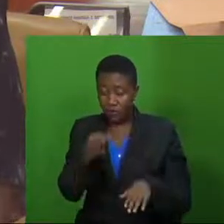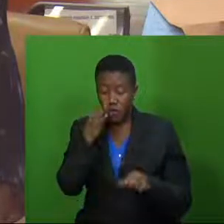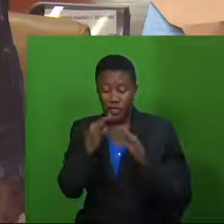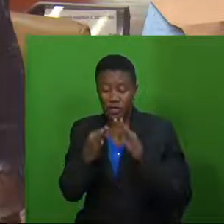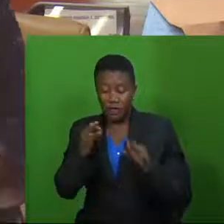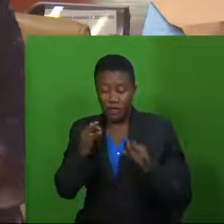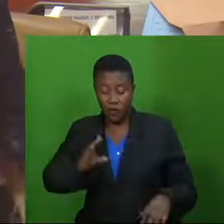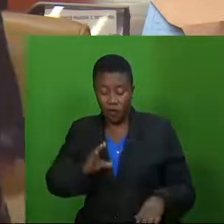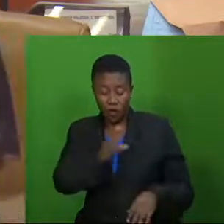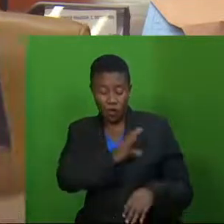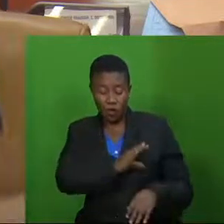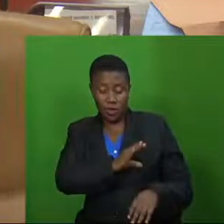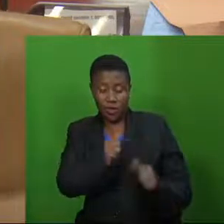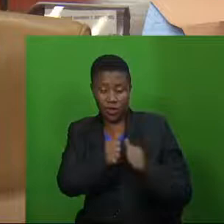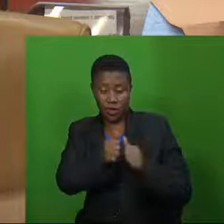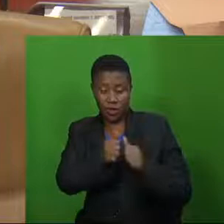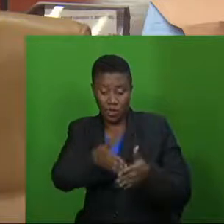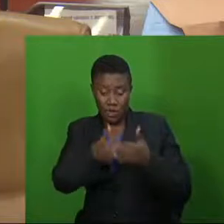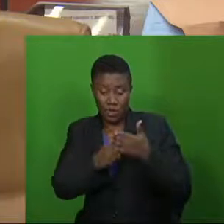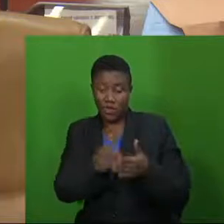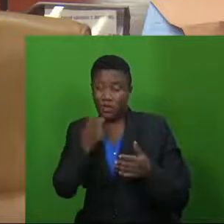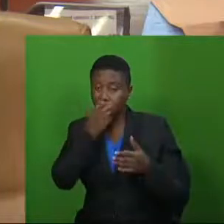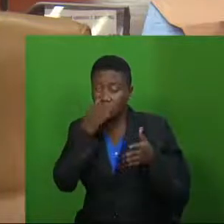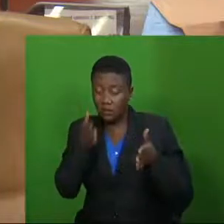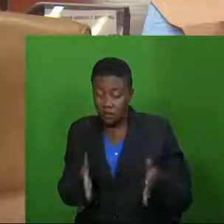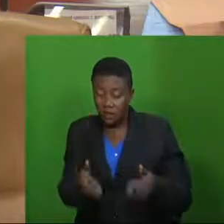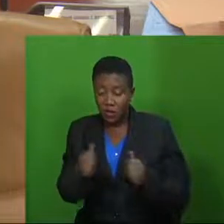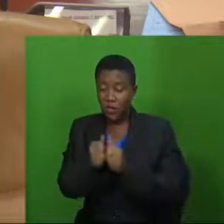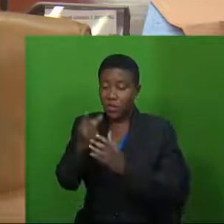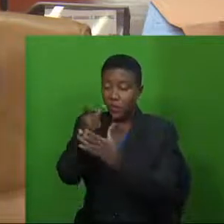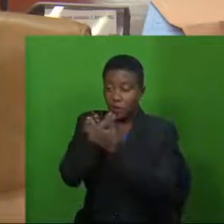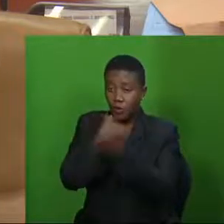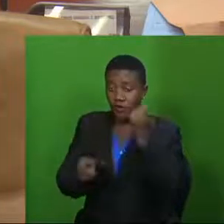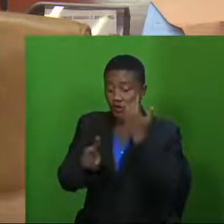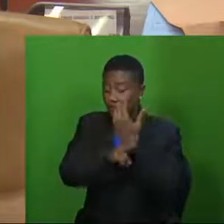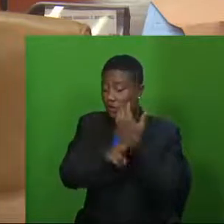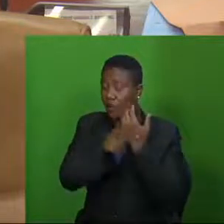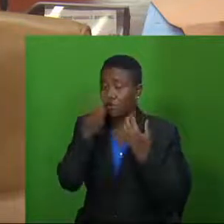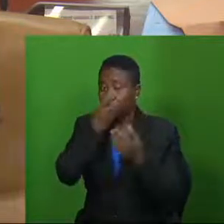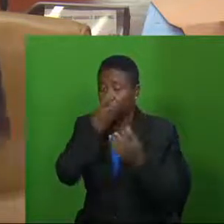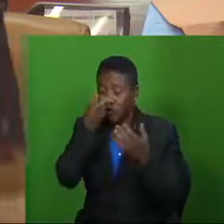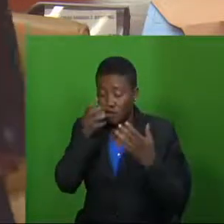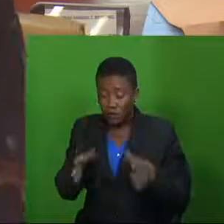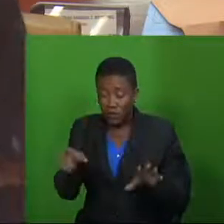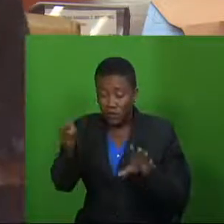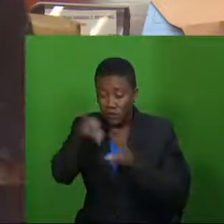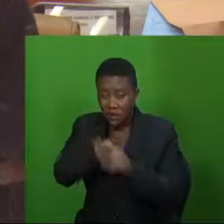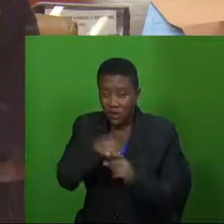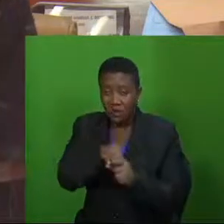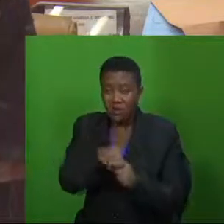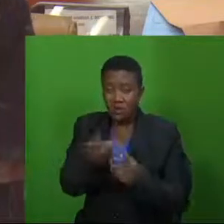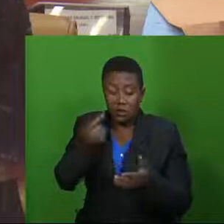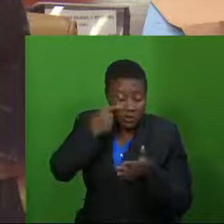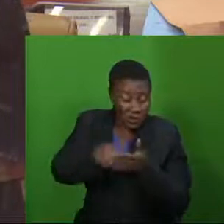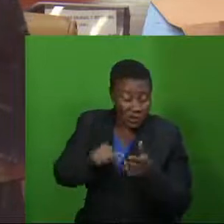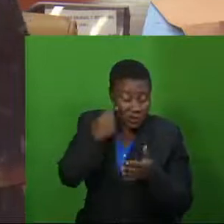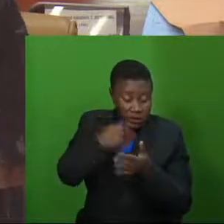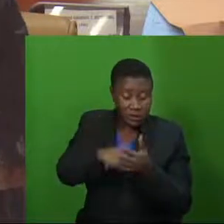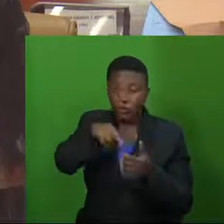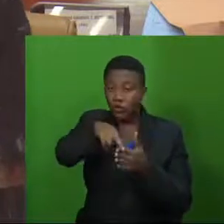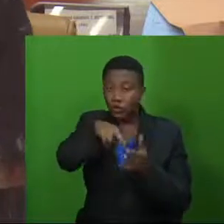Speaker with the first and second deputy speakers in charge of going through the rules of procedure, which is our standing